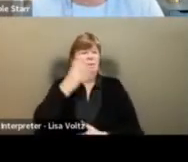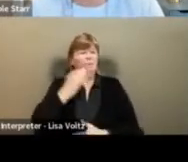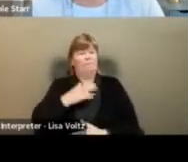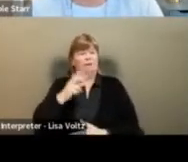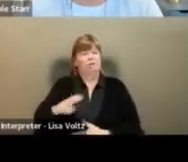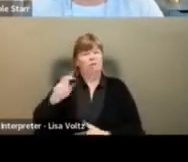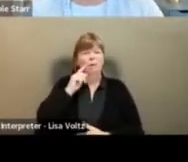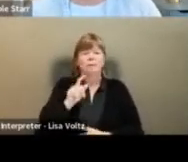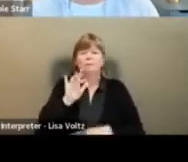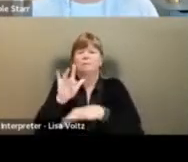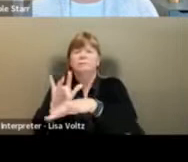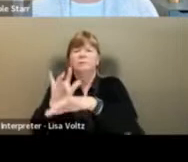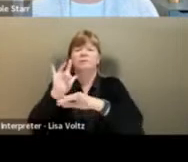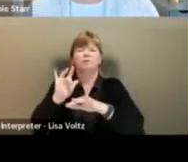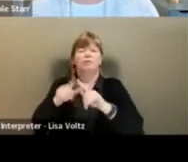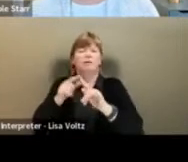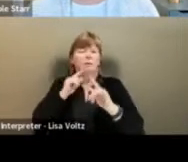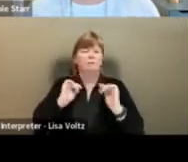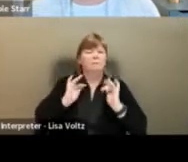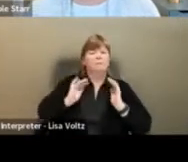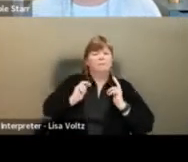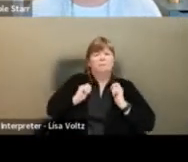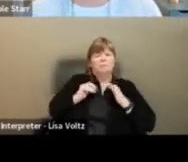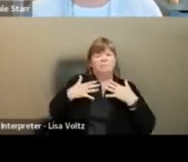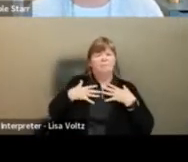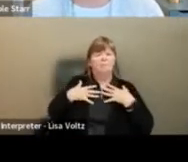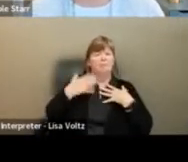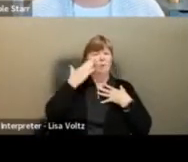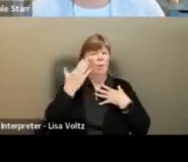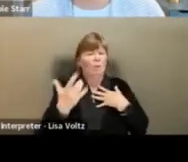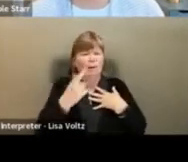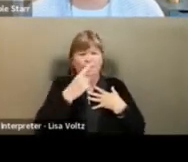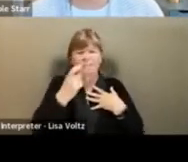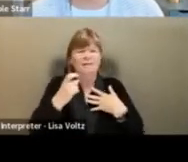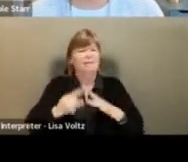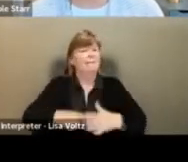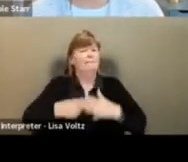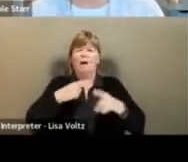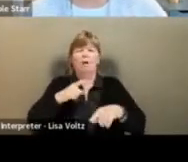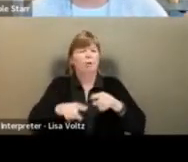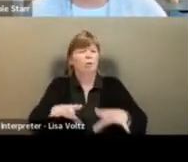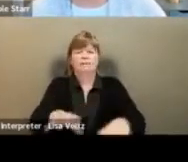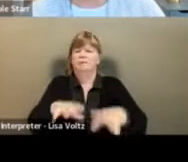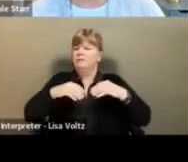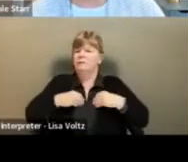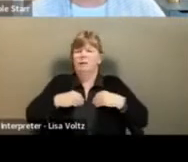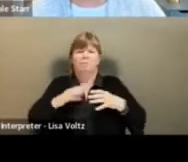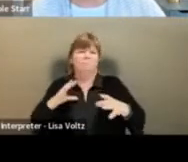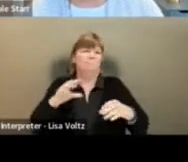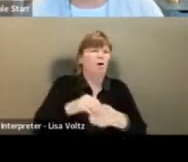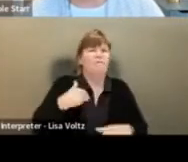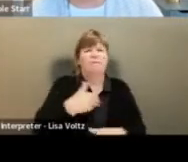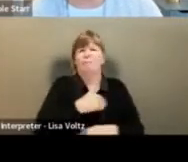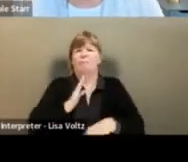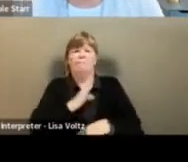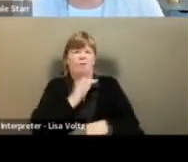little projects and then I would kind of fade back into the woodwork because early on, I couldn't take on like being a member on a board, like every